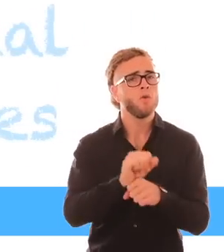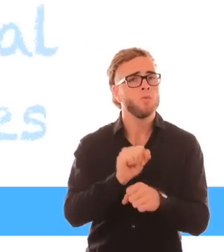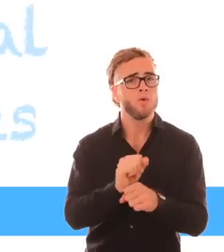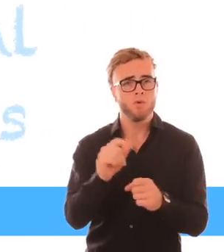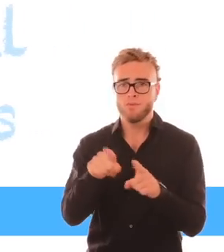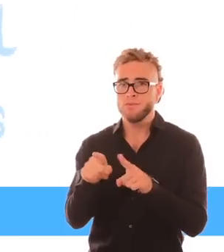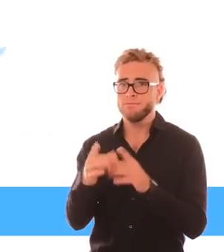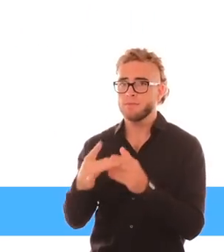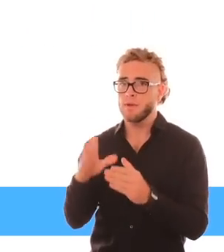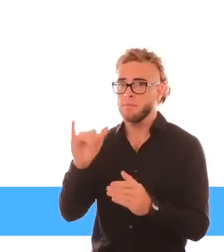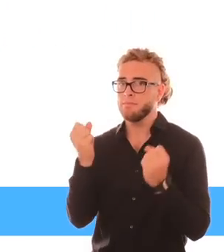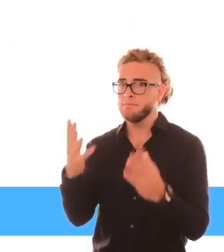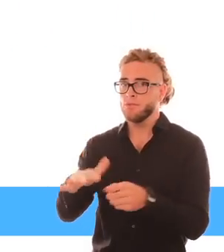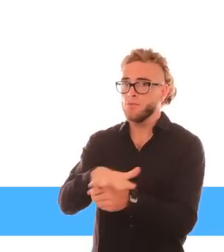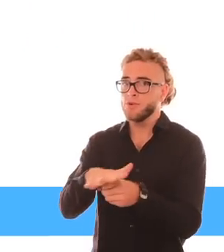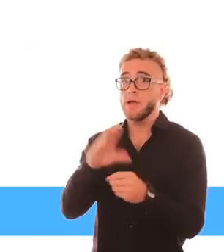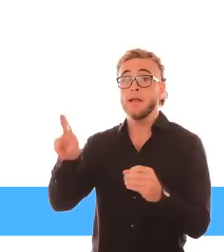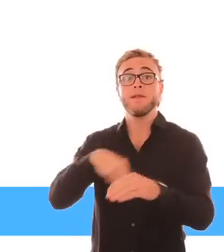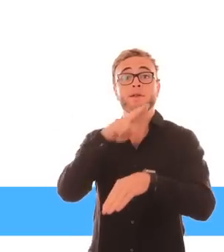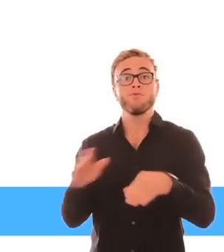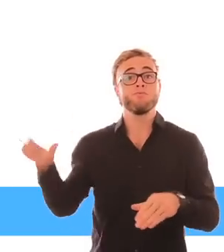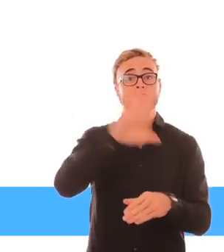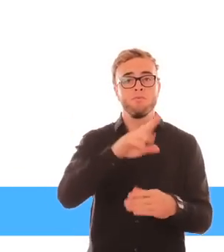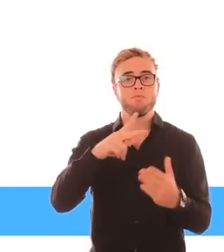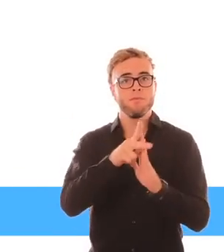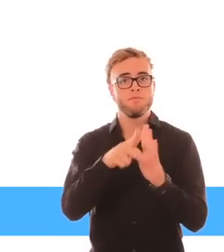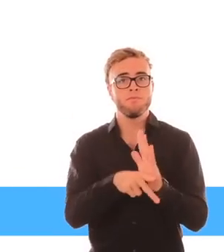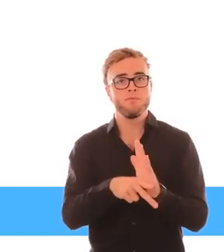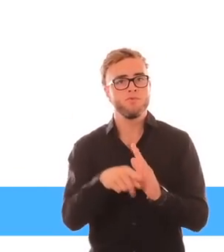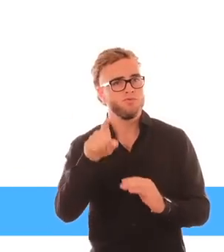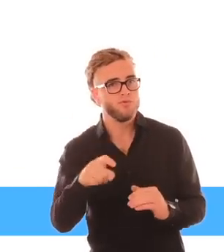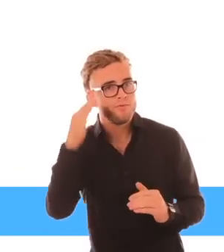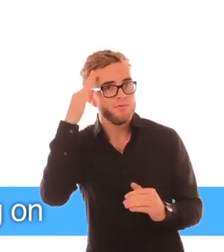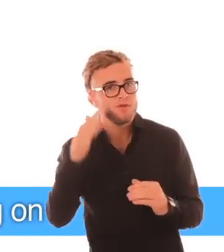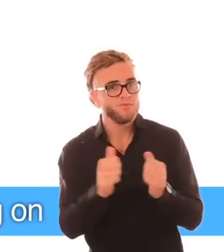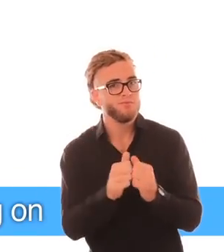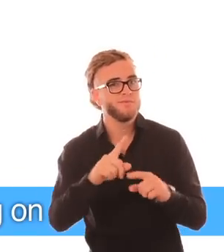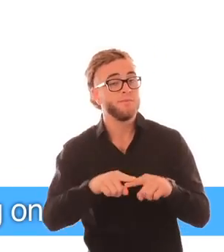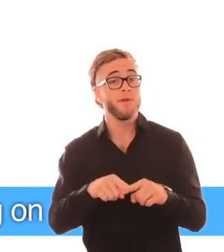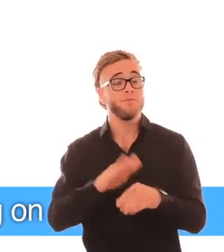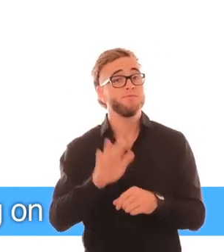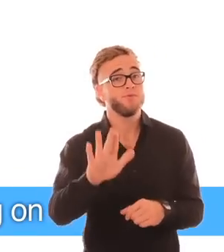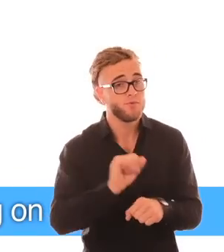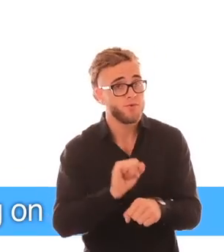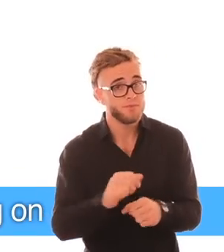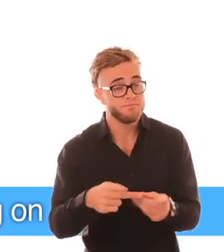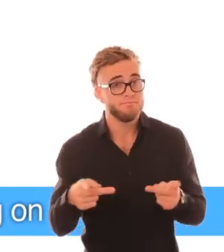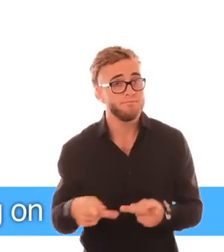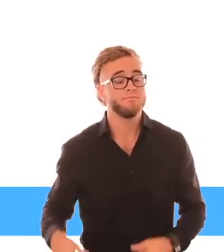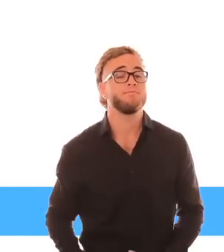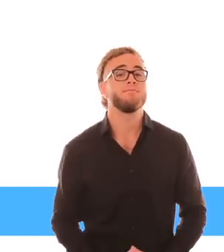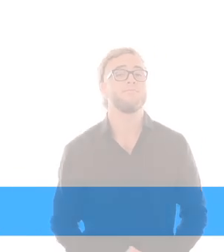Besides the UN conventions, our work on disability is also guided by many regional and national policies that you should be familiar with depending on where